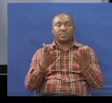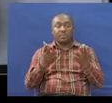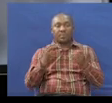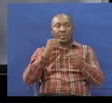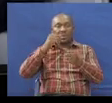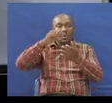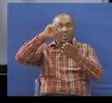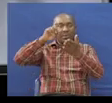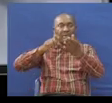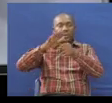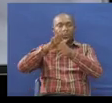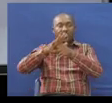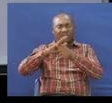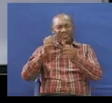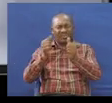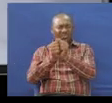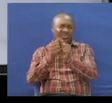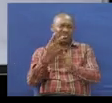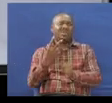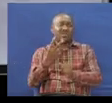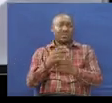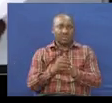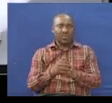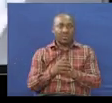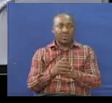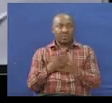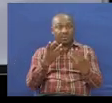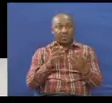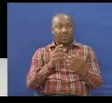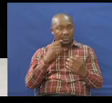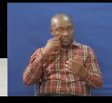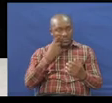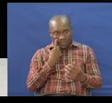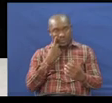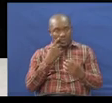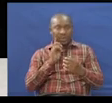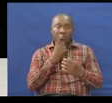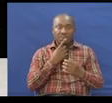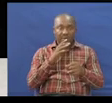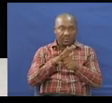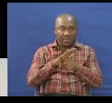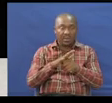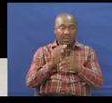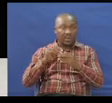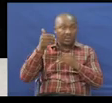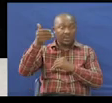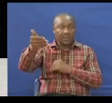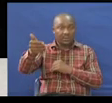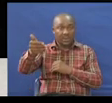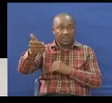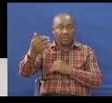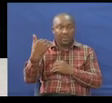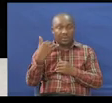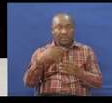3.2. There are many questions there, about 12 of them. So attempt as many as you can. When we